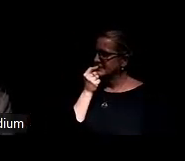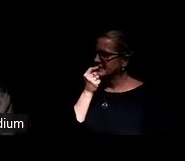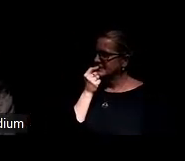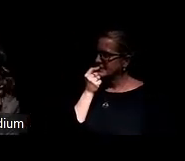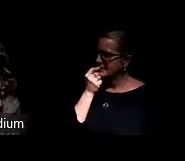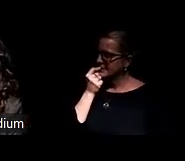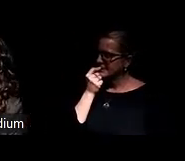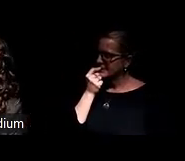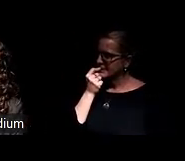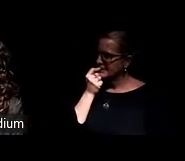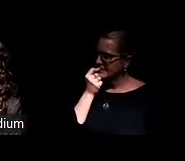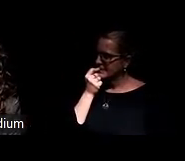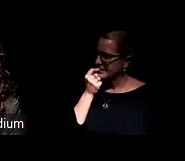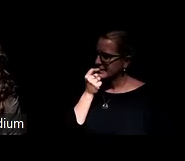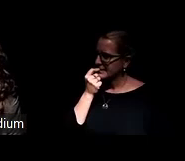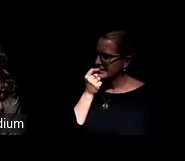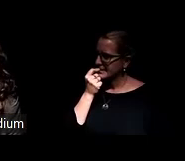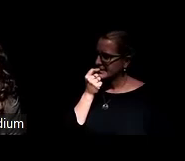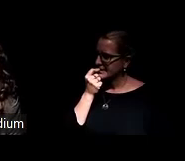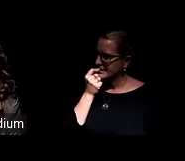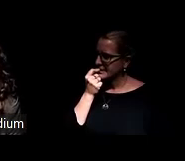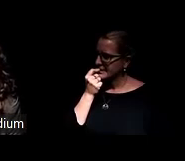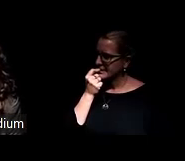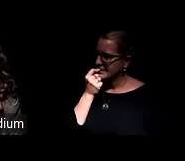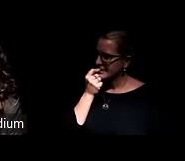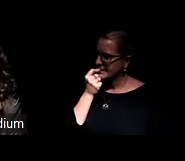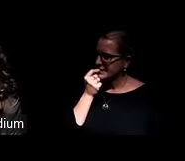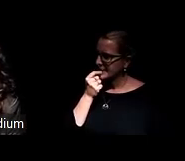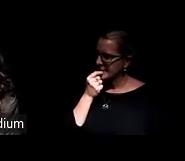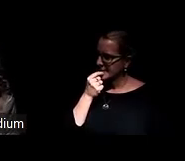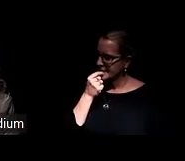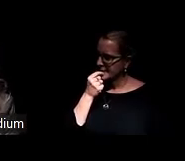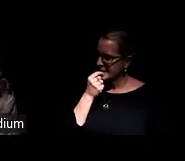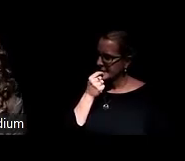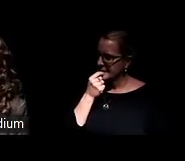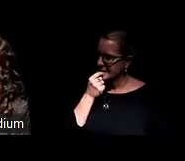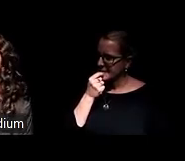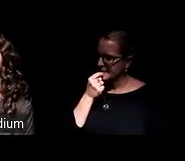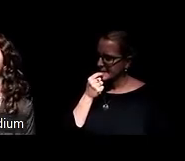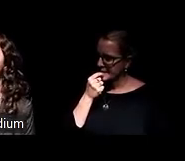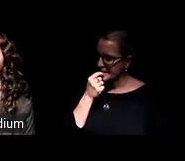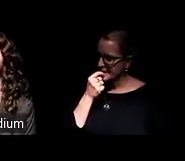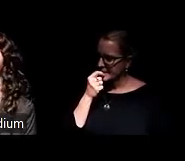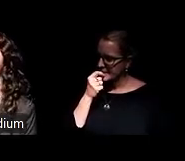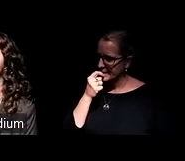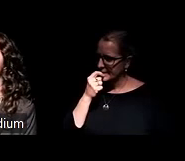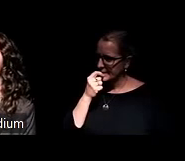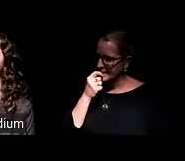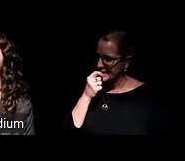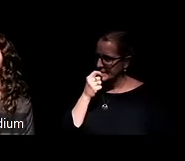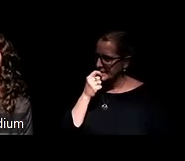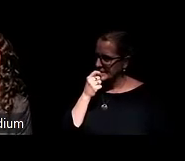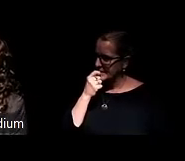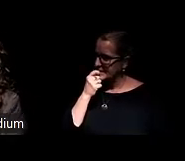So do we work with transportation? Is that the question? Again, please. Do we work with the transport of materials? Yeah, Is